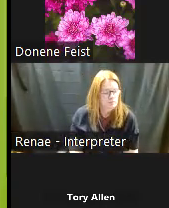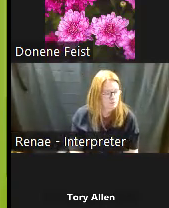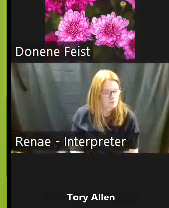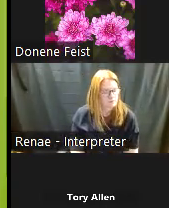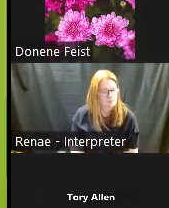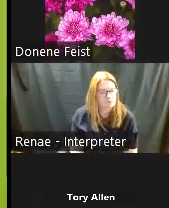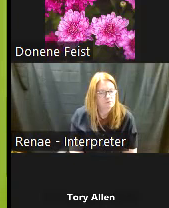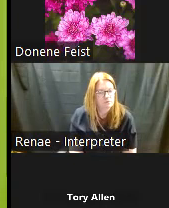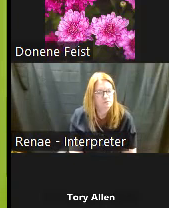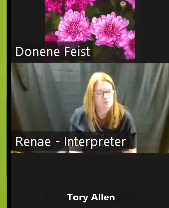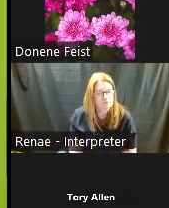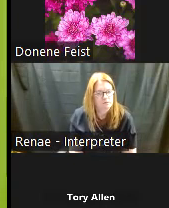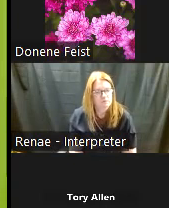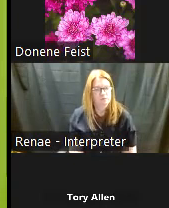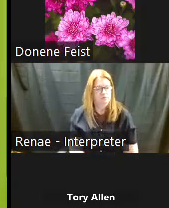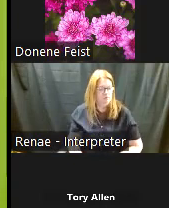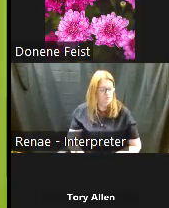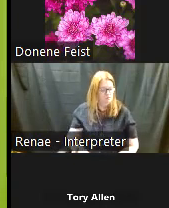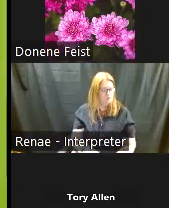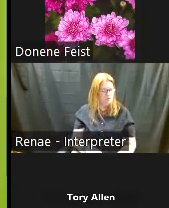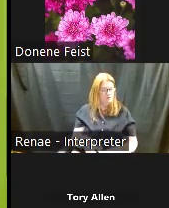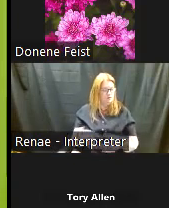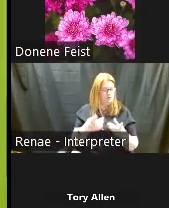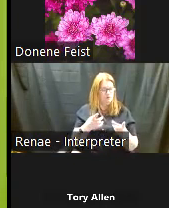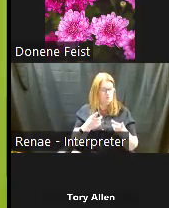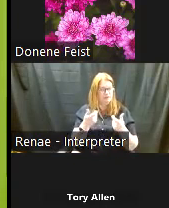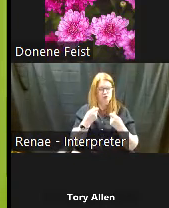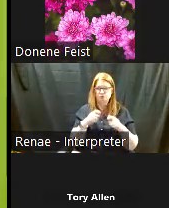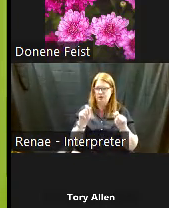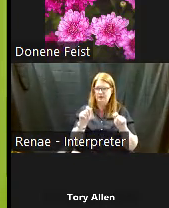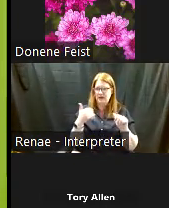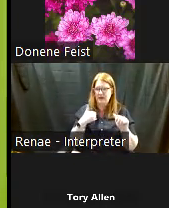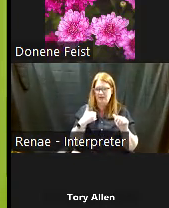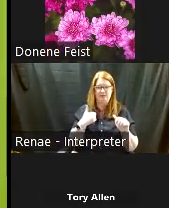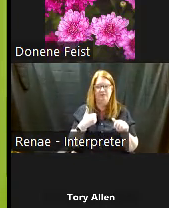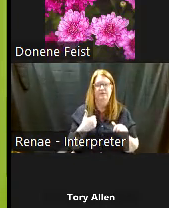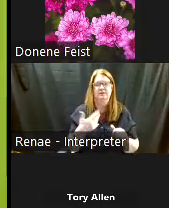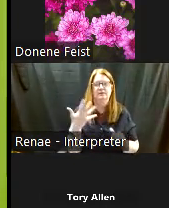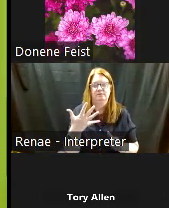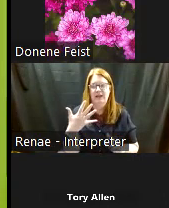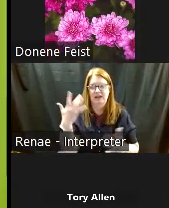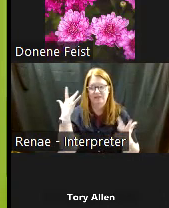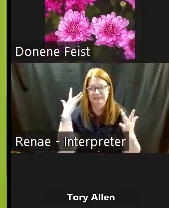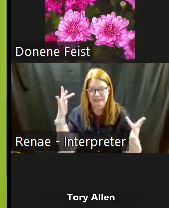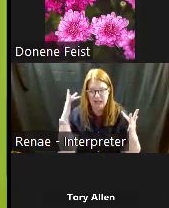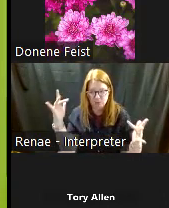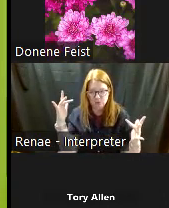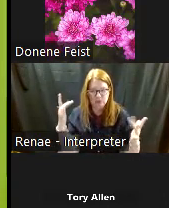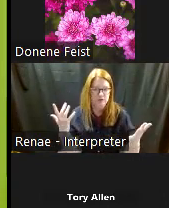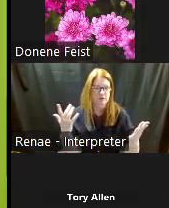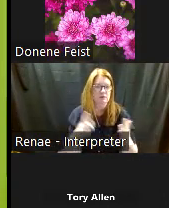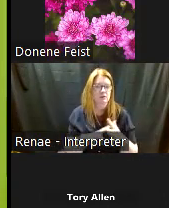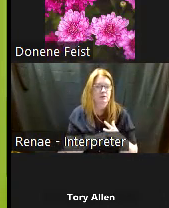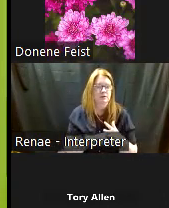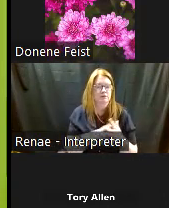So once we've kind of went through, I usually try to play about 5 sounds. So I kind of start,